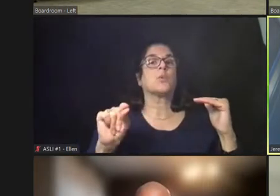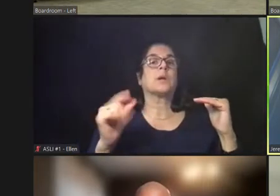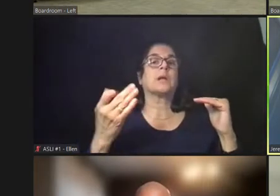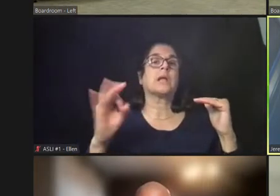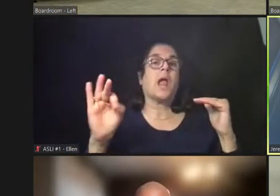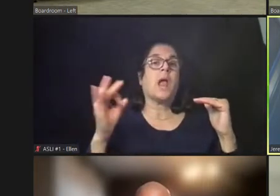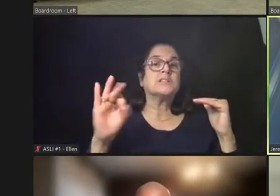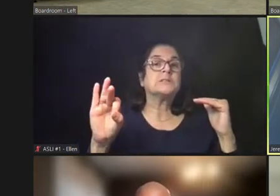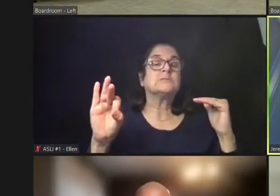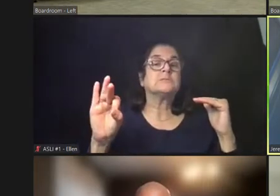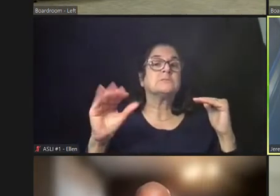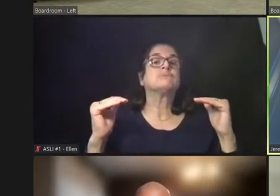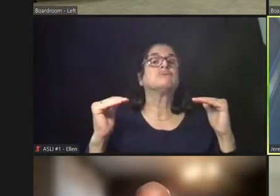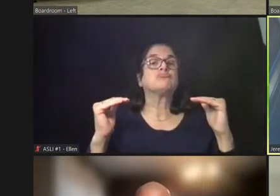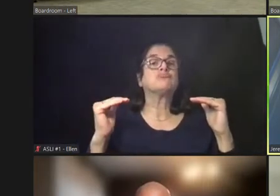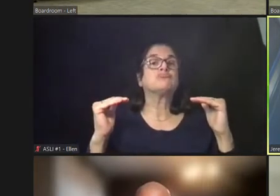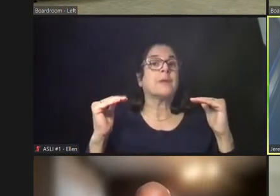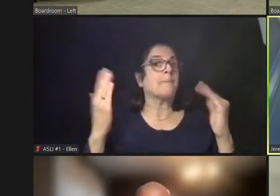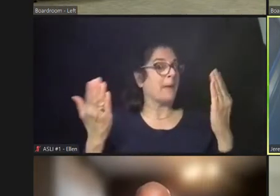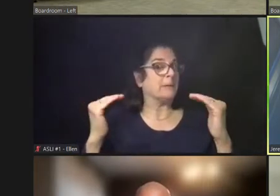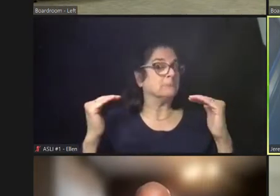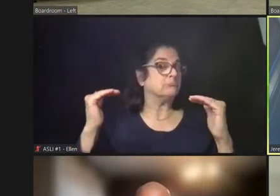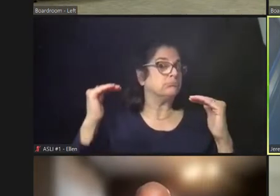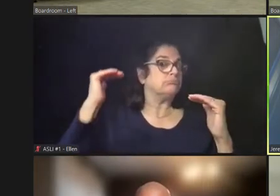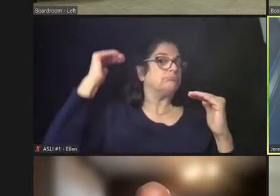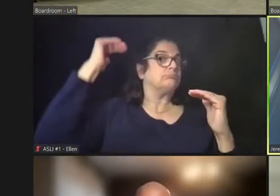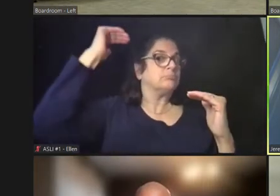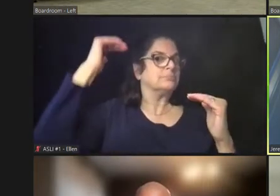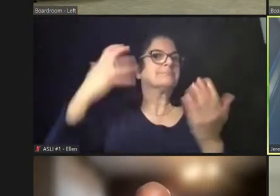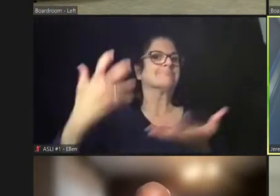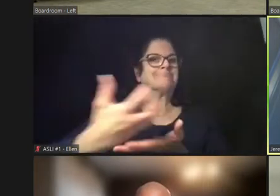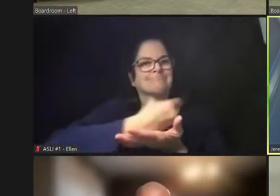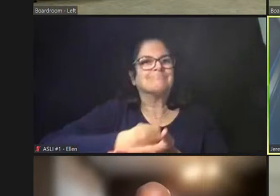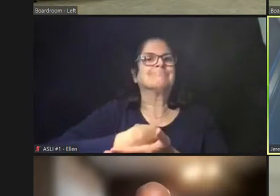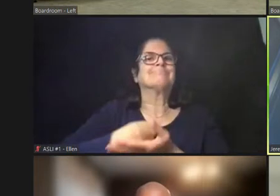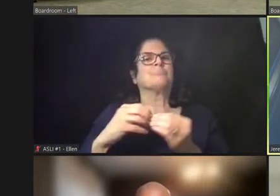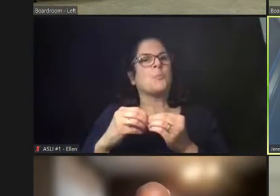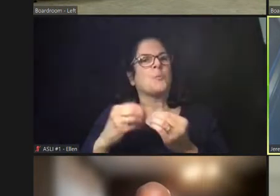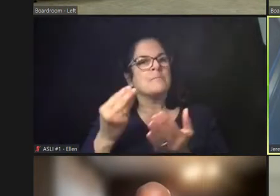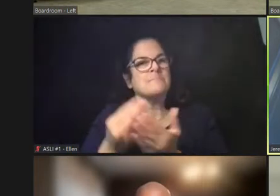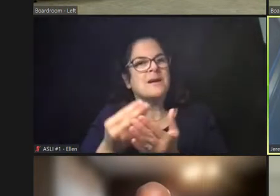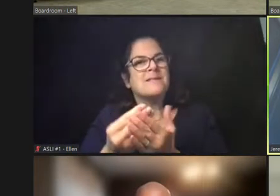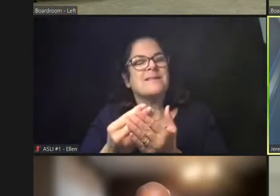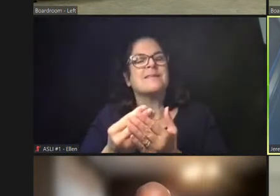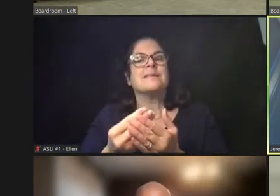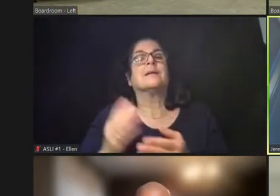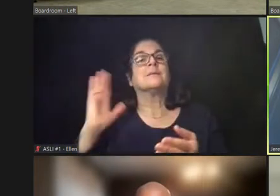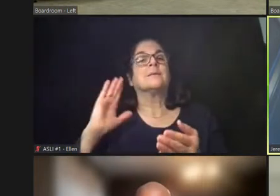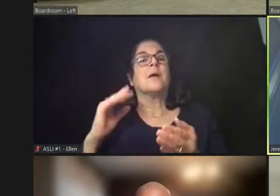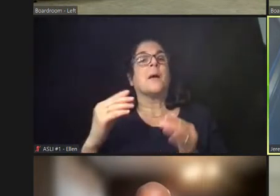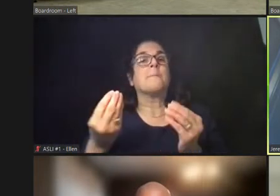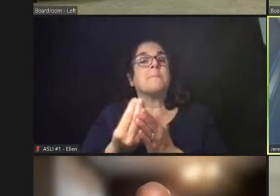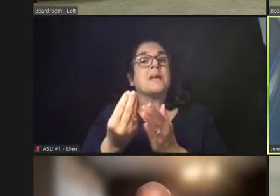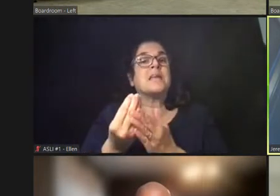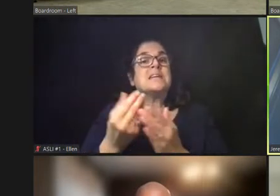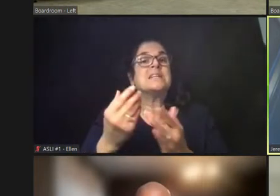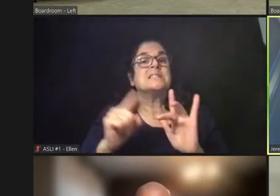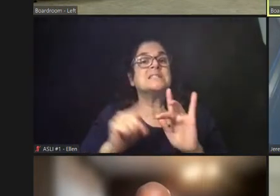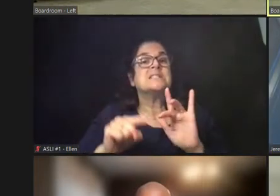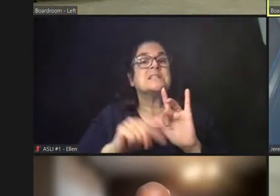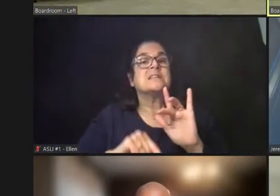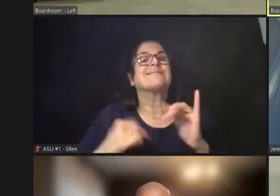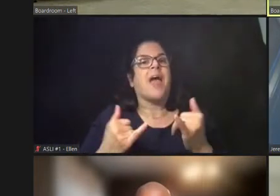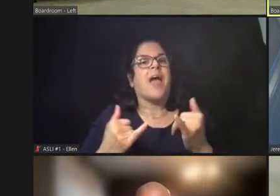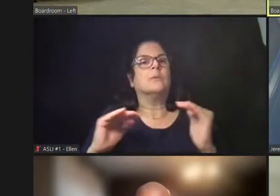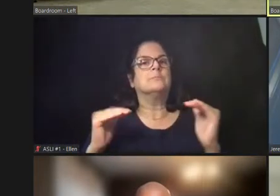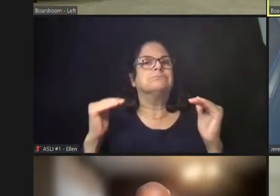that, that will help us drive additional revenues and close those budget gaps, as we talked about in the presentation. Thank you.